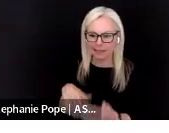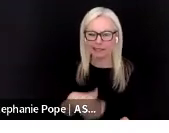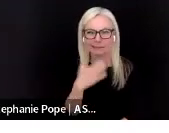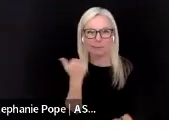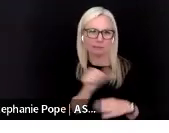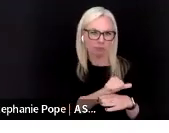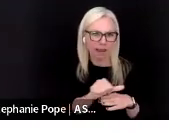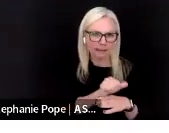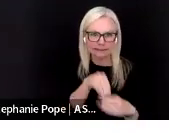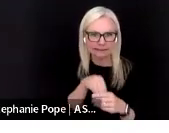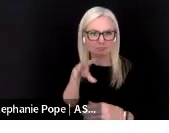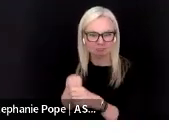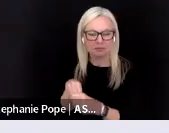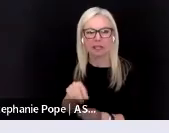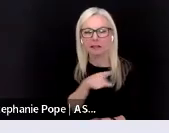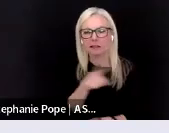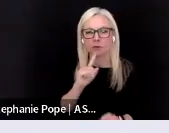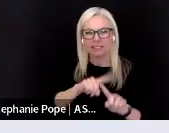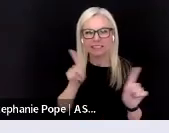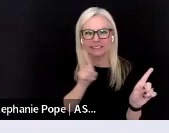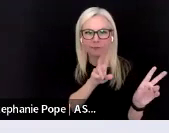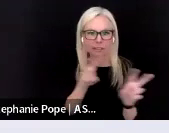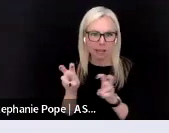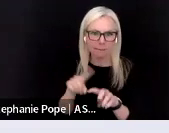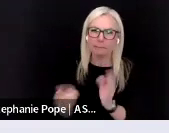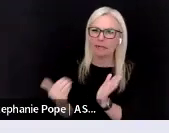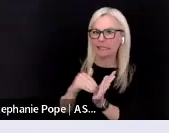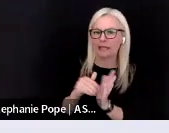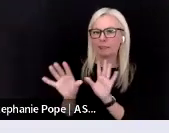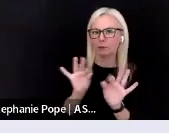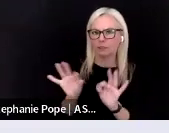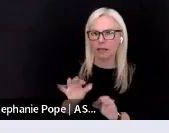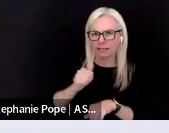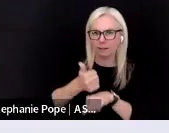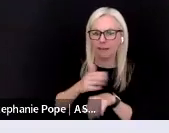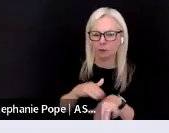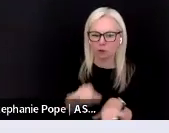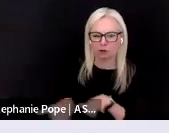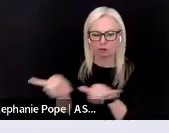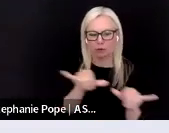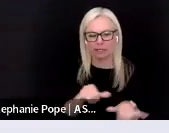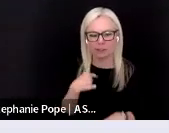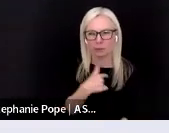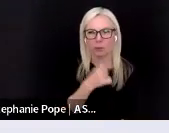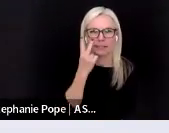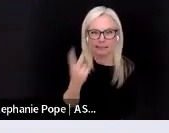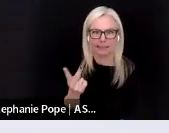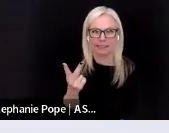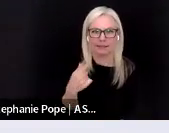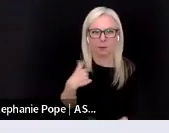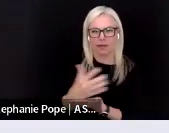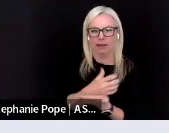practices. These are different topics that, again, are selected based on trends that we're seeing, data that we collect in the